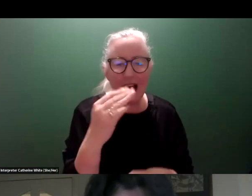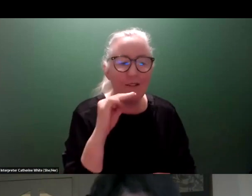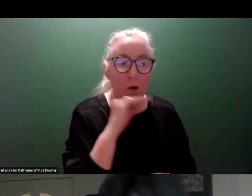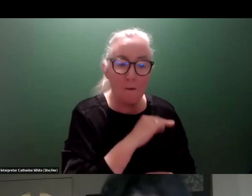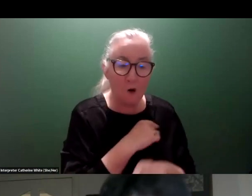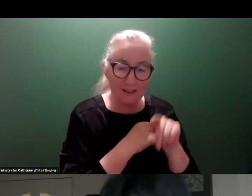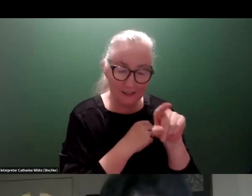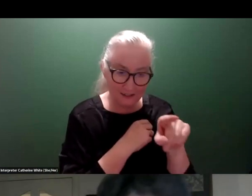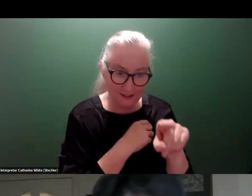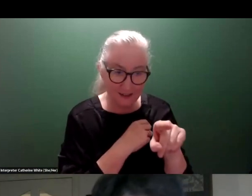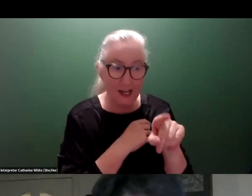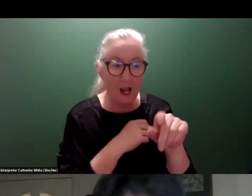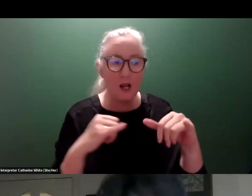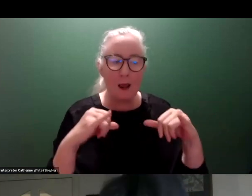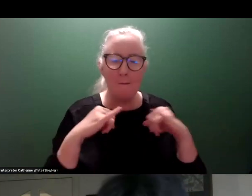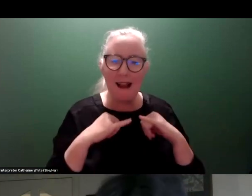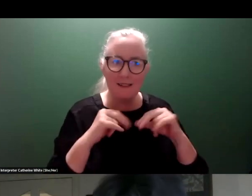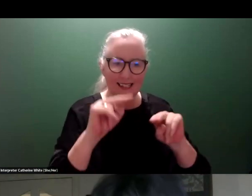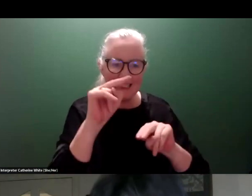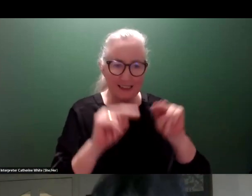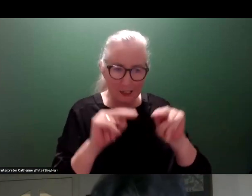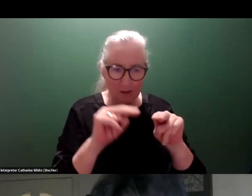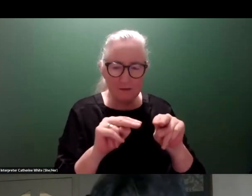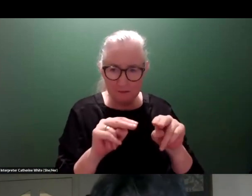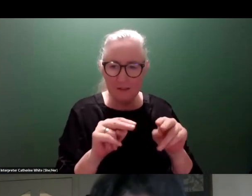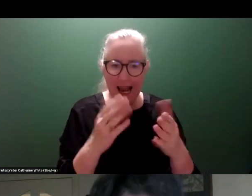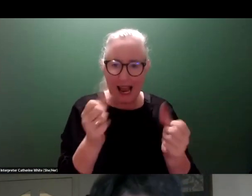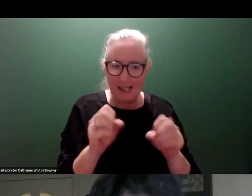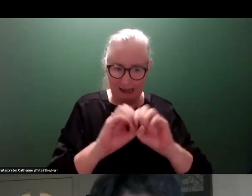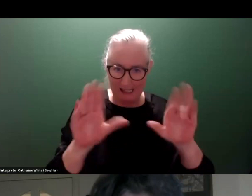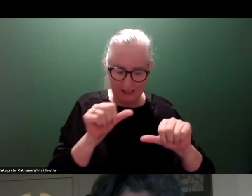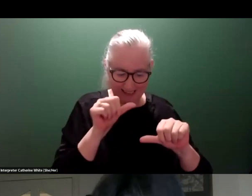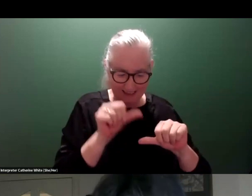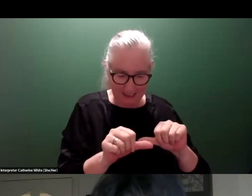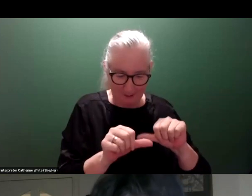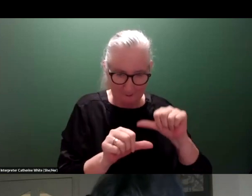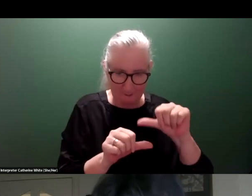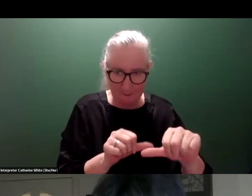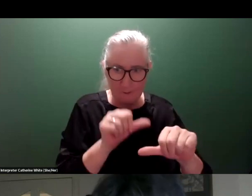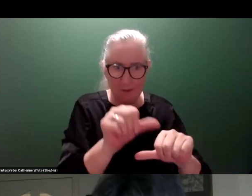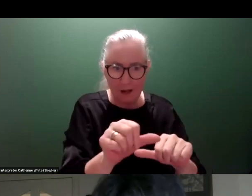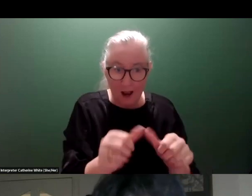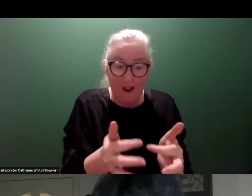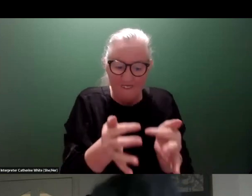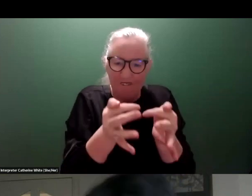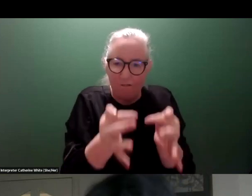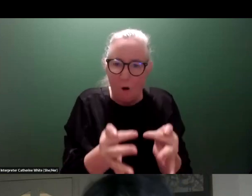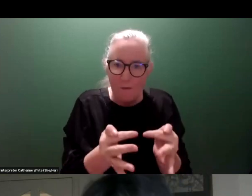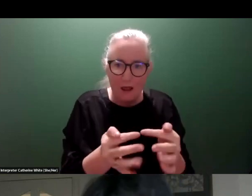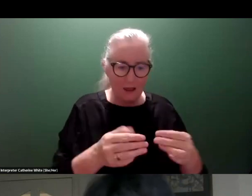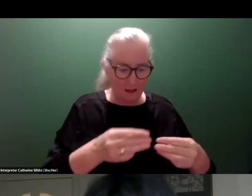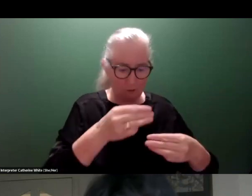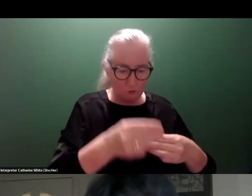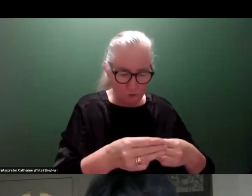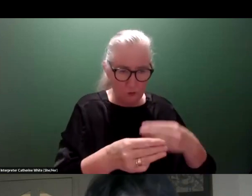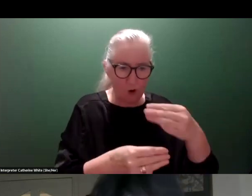5 is the capacity assessment has defined steps. It's quite a formal process. And in this, we